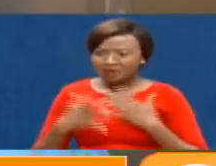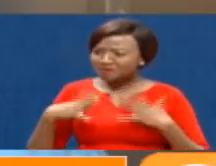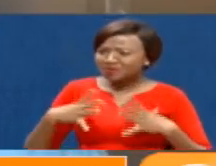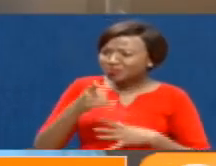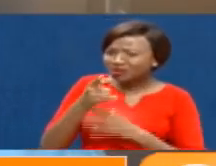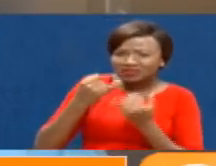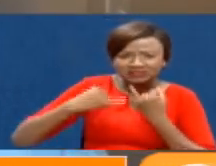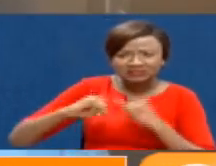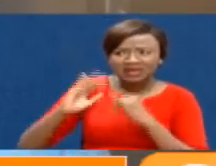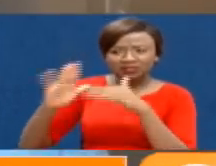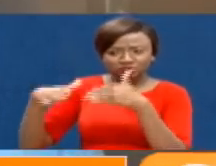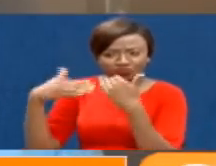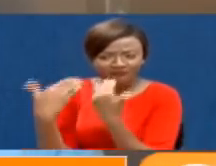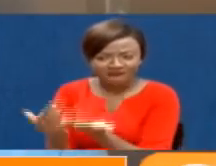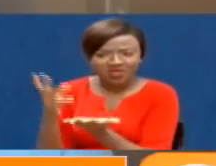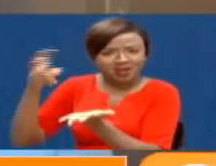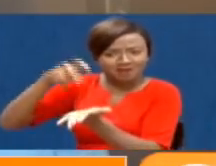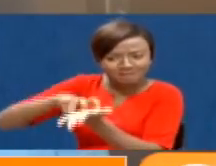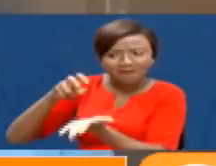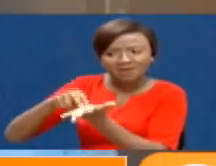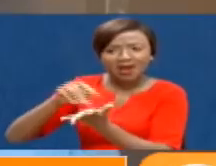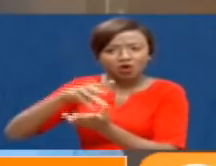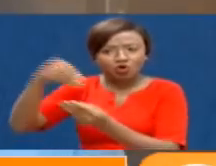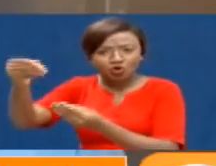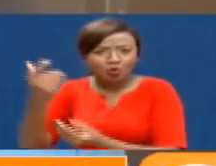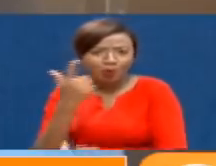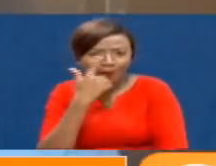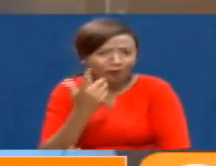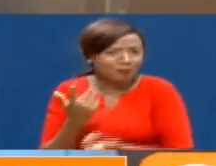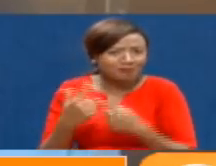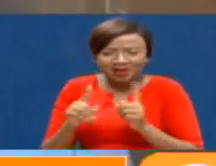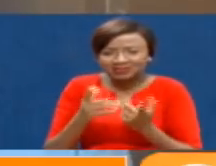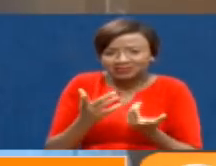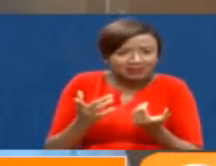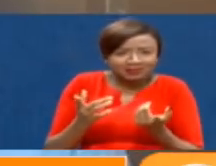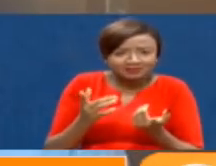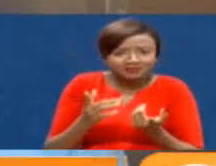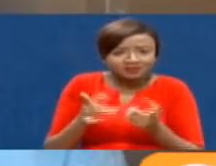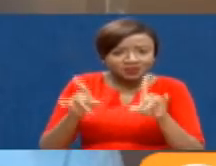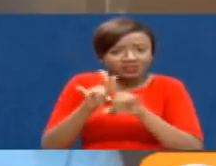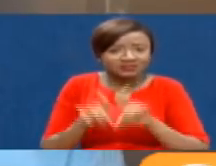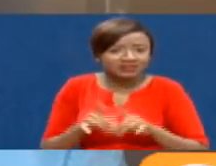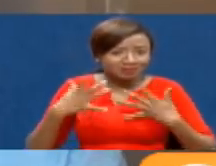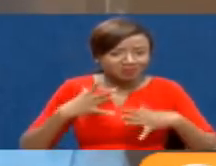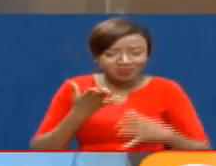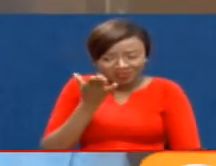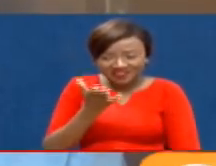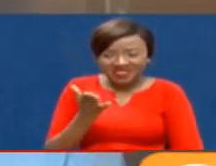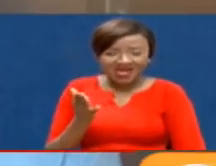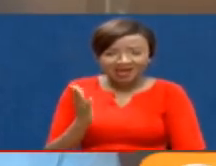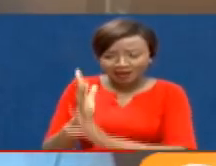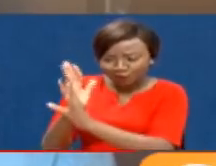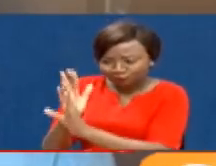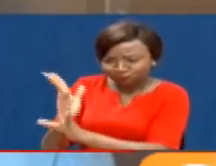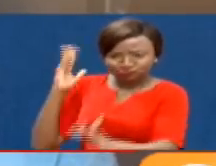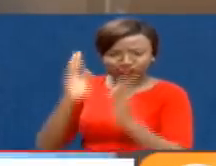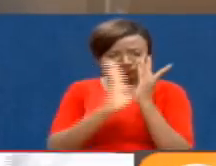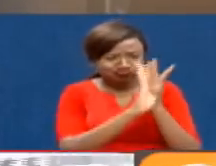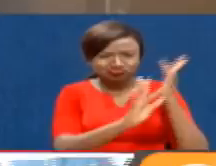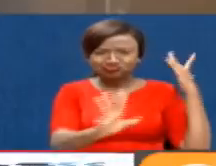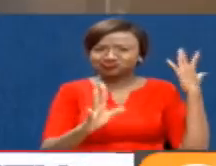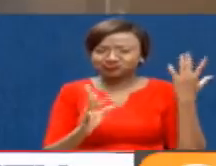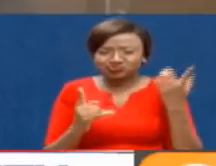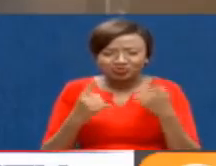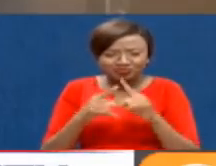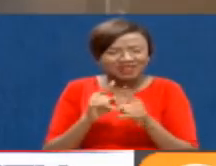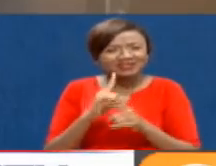first of all, there's the obvious risk of infection when you have a lot of people in close quarters. They're held there in this kind of pen situation, which was just